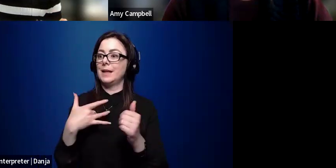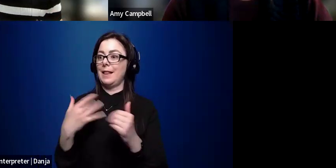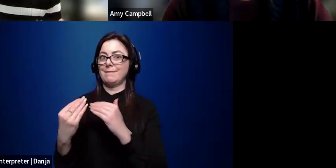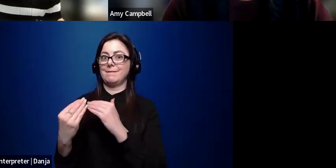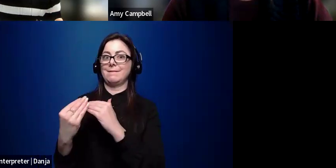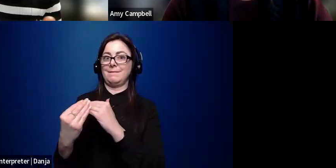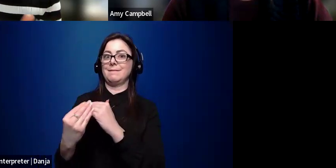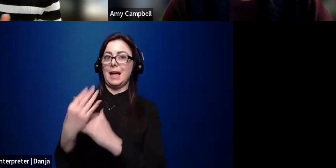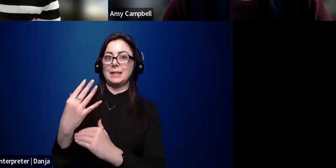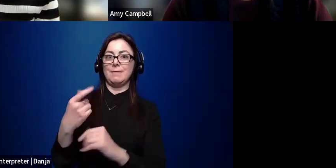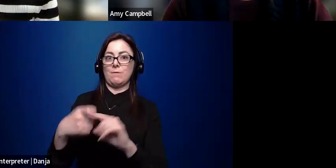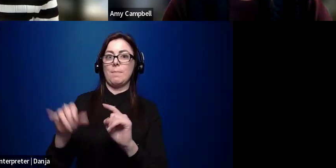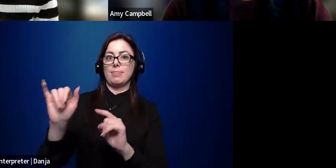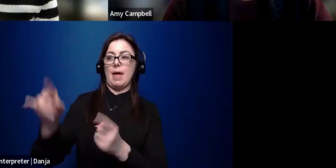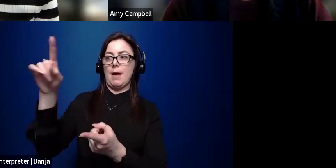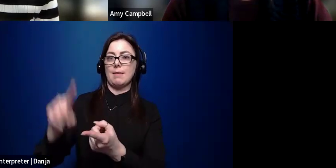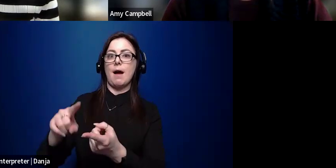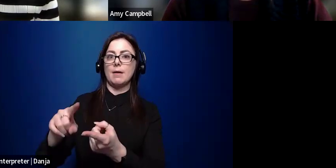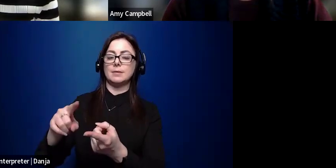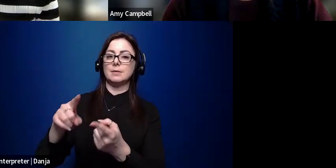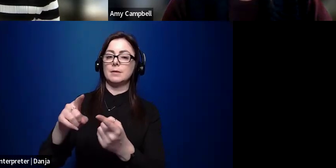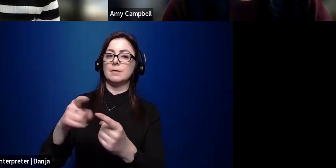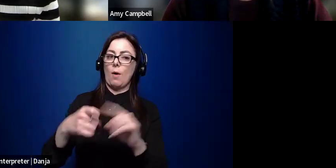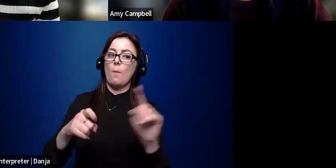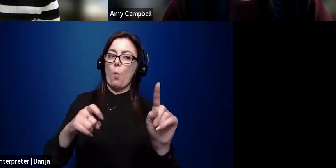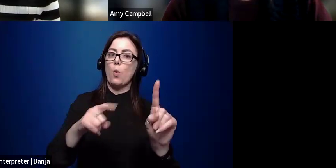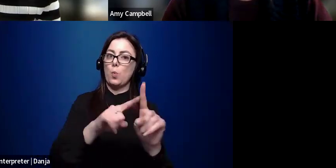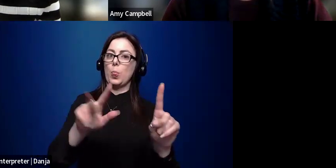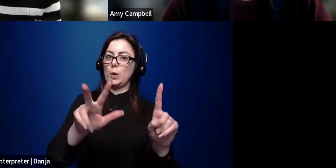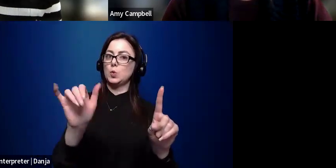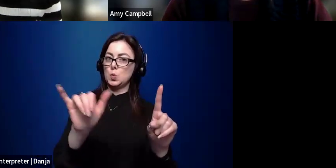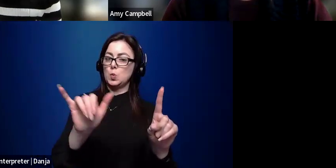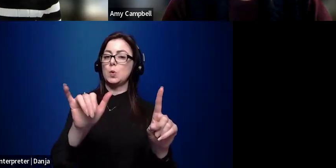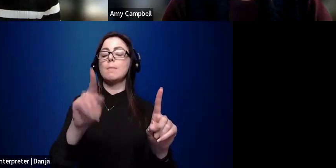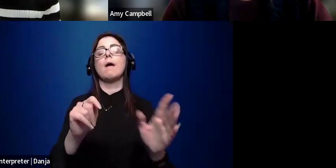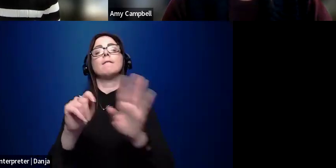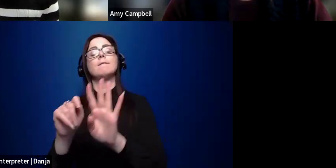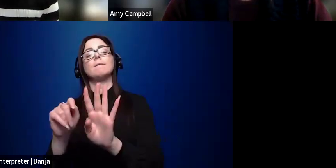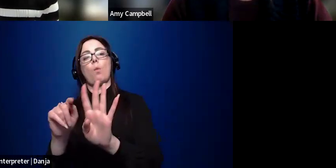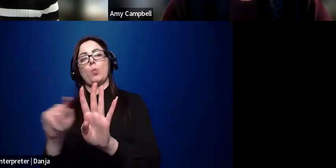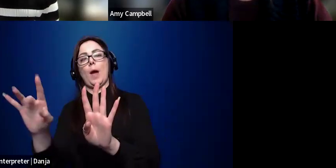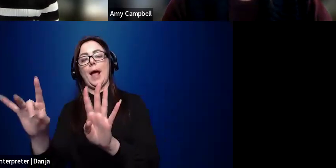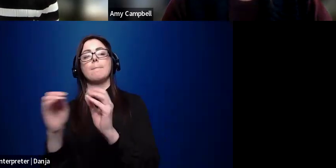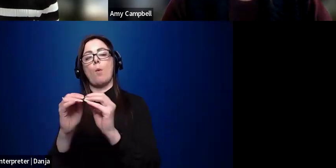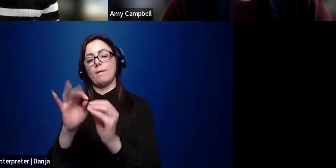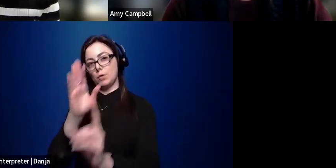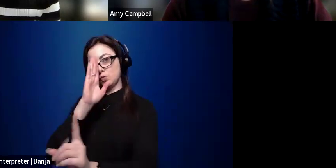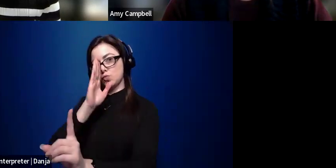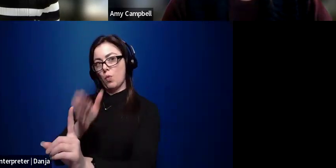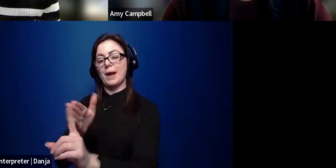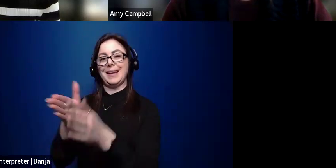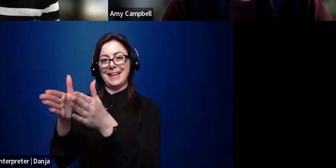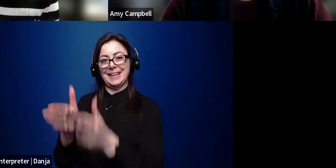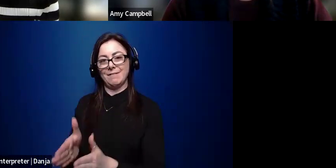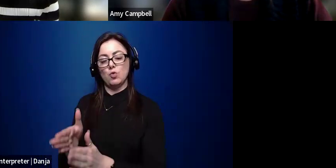1 through 3 also, but it's a little bit more direct effect on an individual